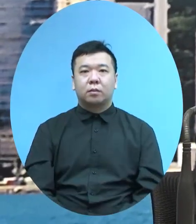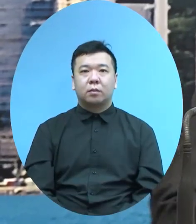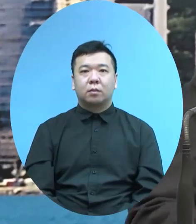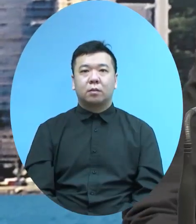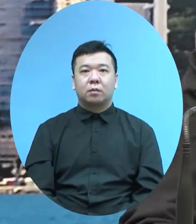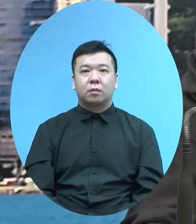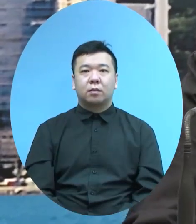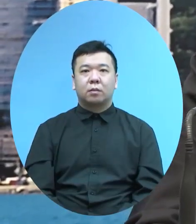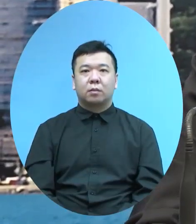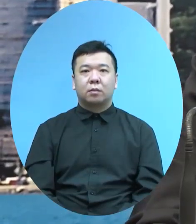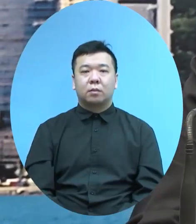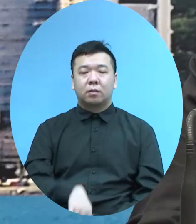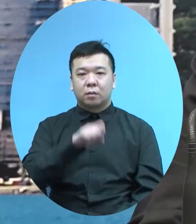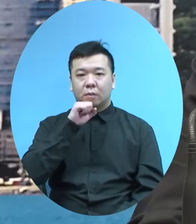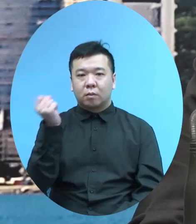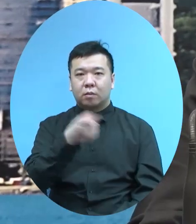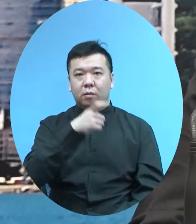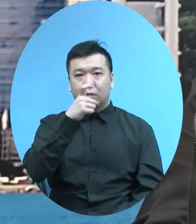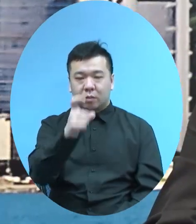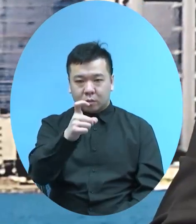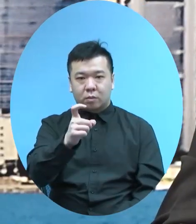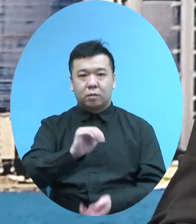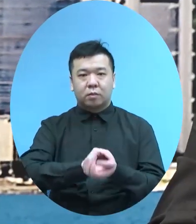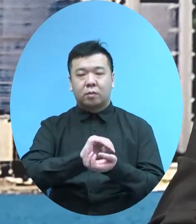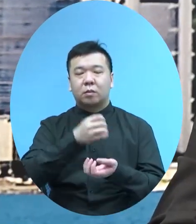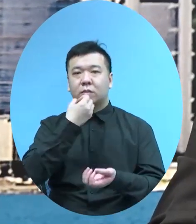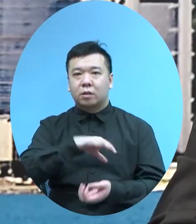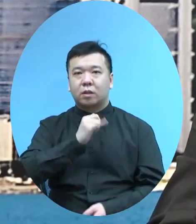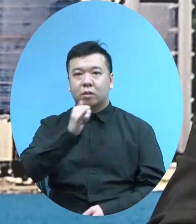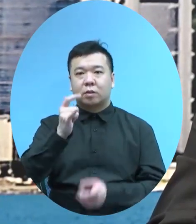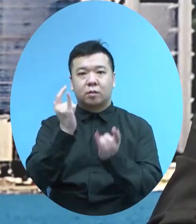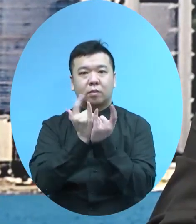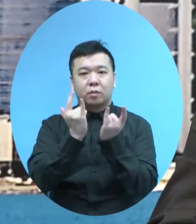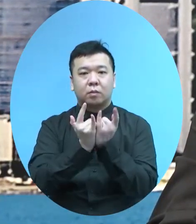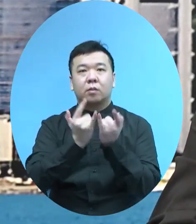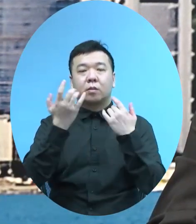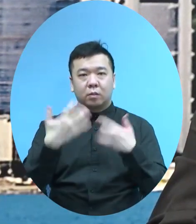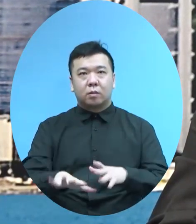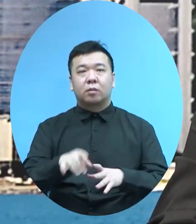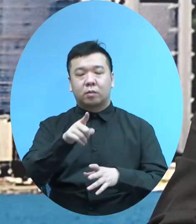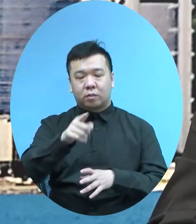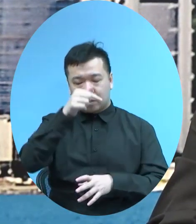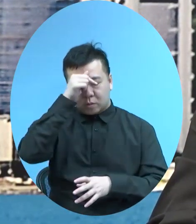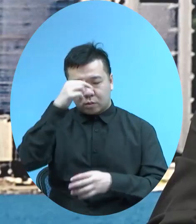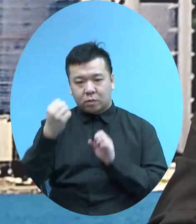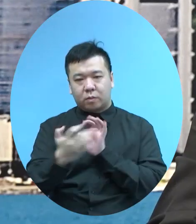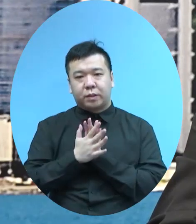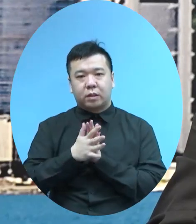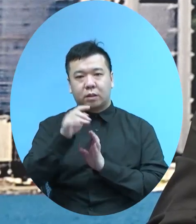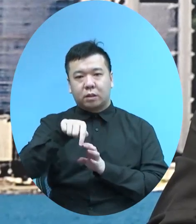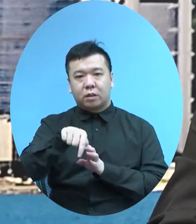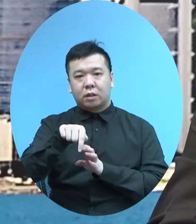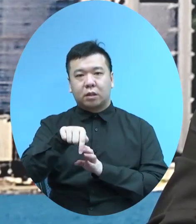9 cases who have visited the temple and got infected, and 4 of their